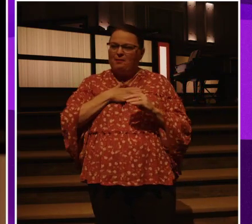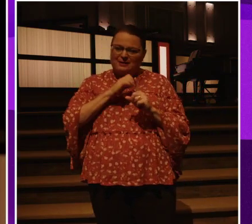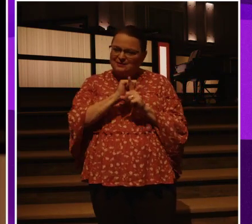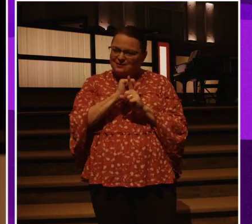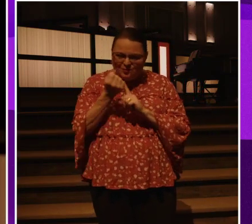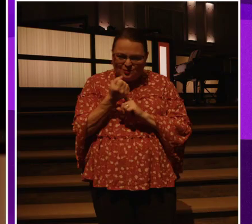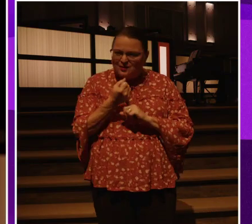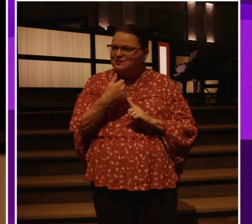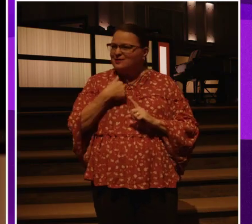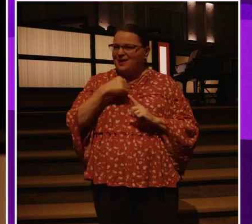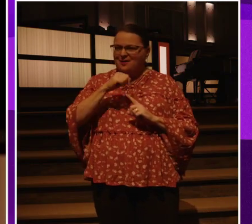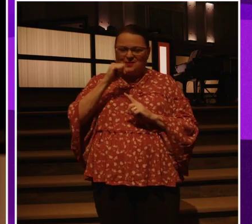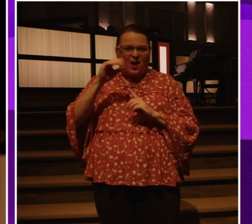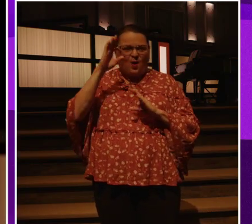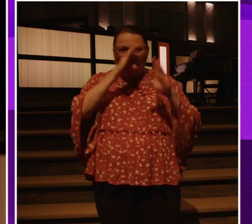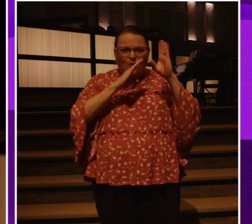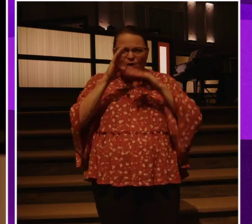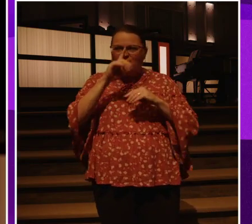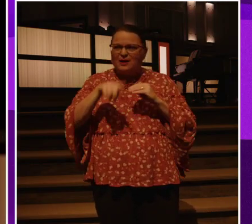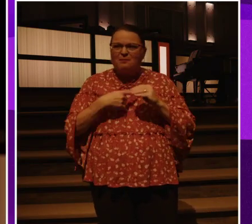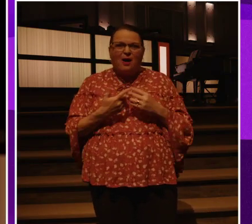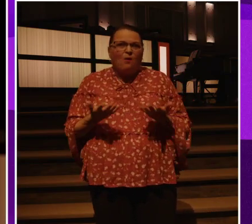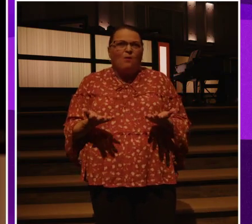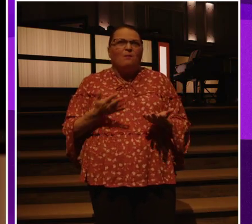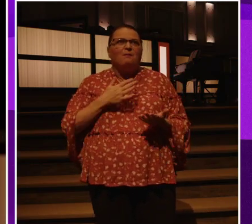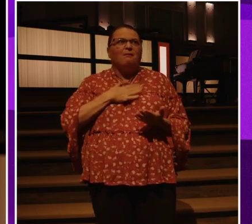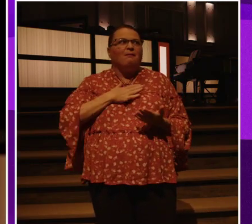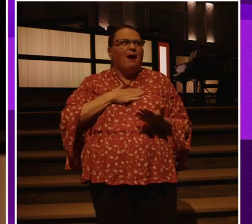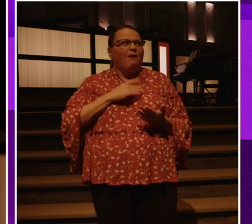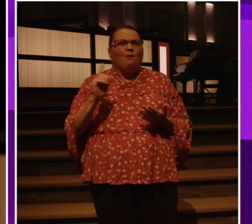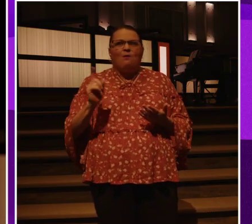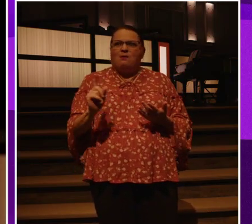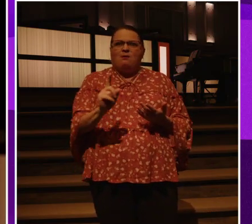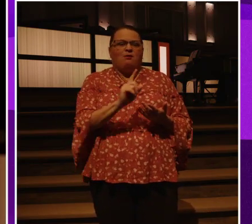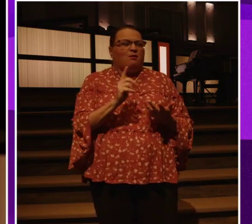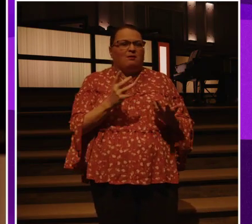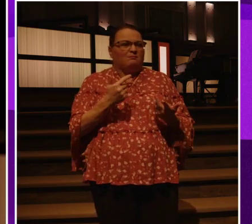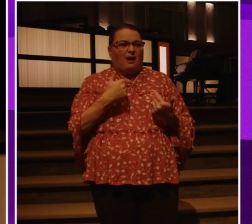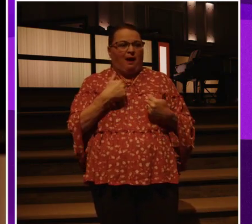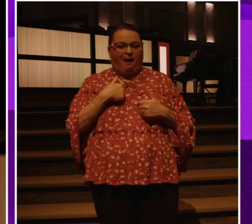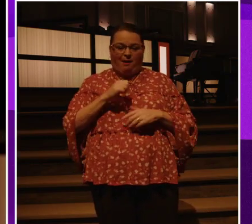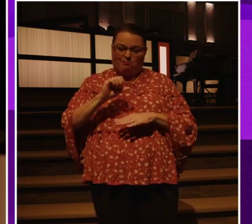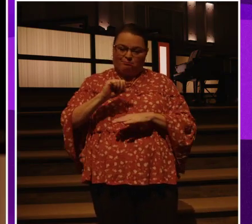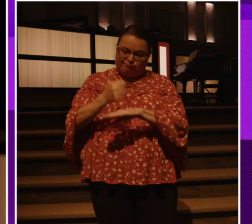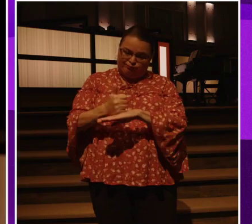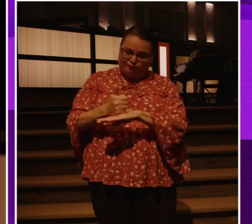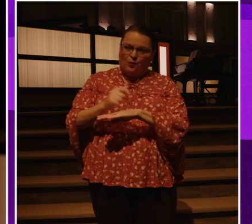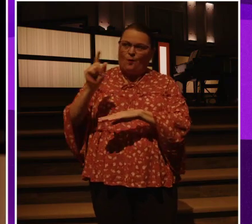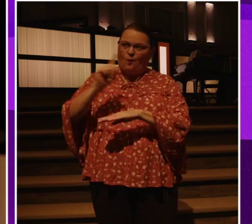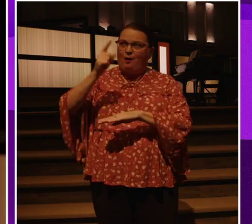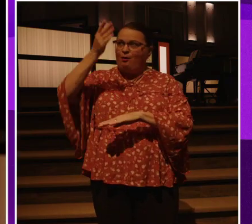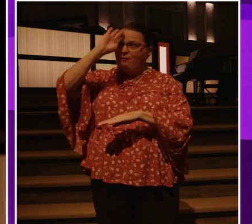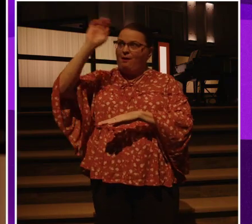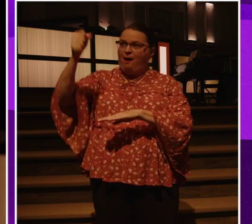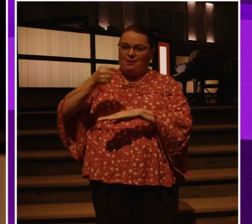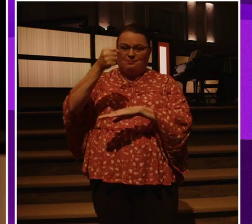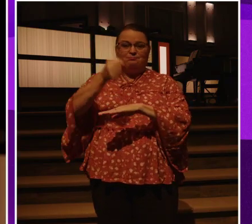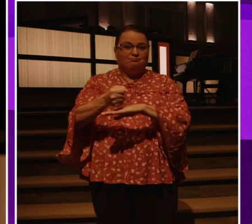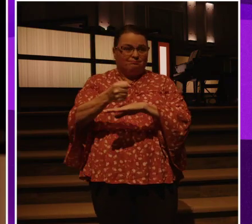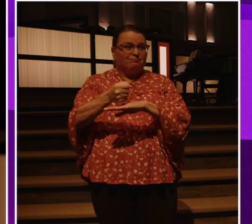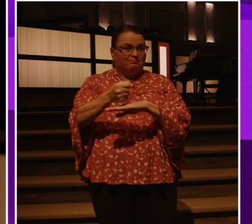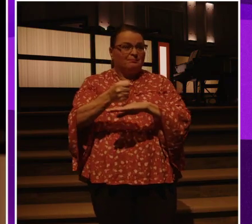circumstances. I'm not worried about my whereabouts. I am where God has placed me, and